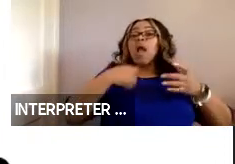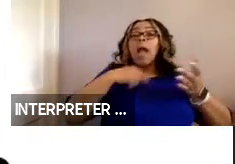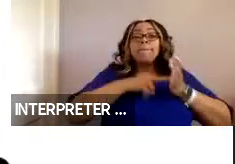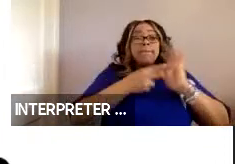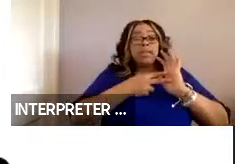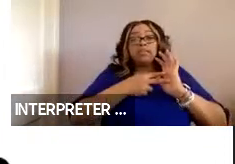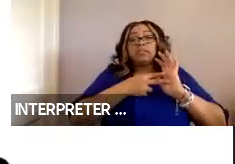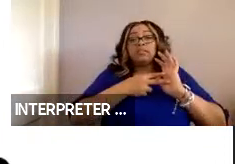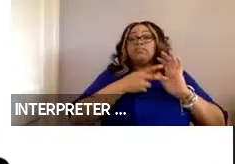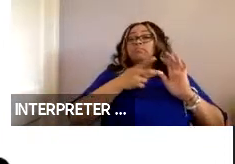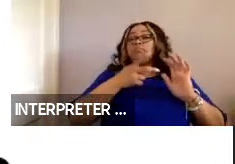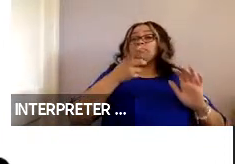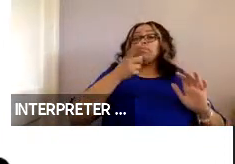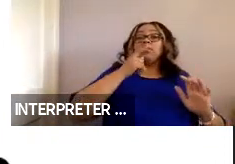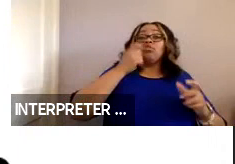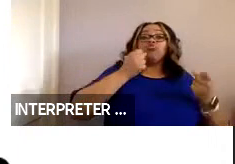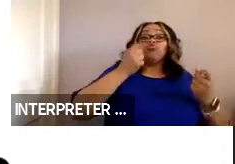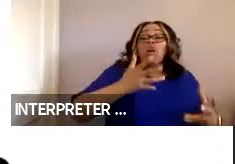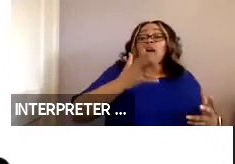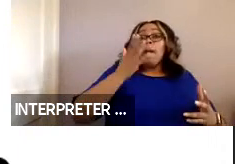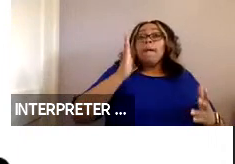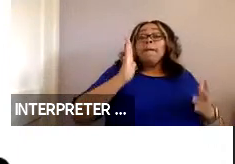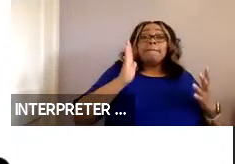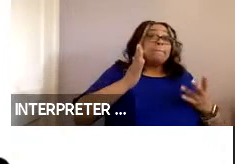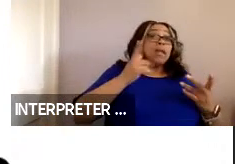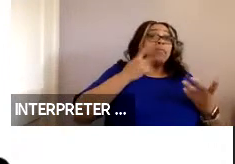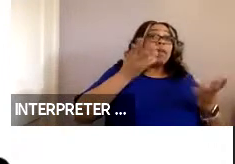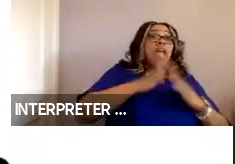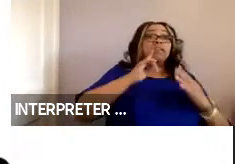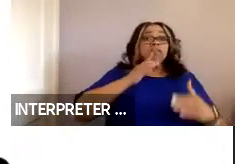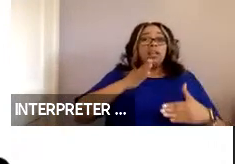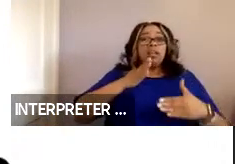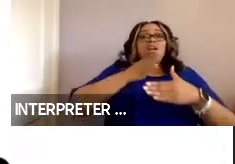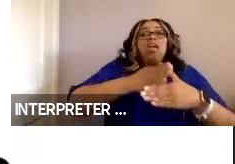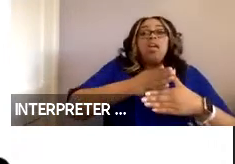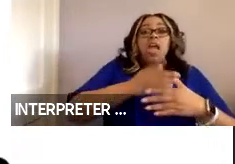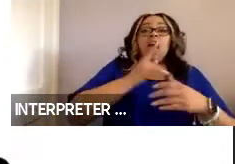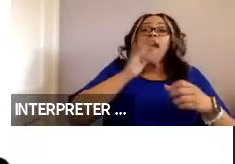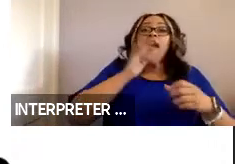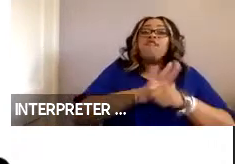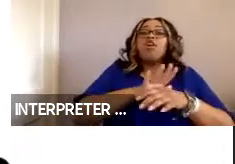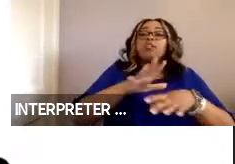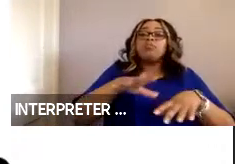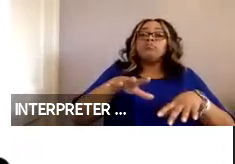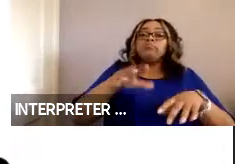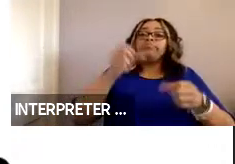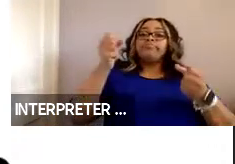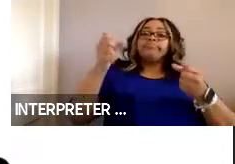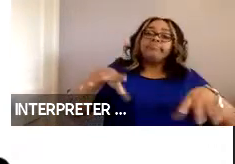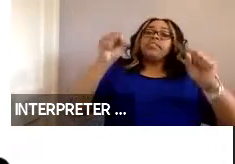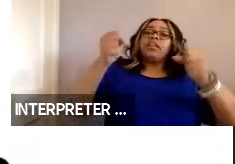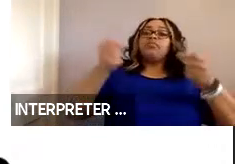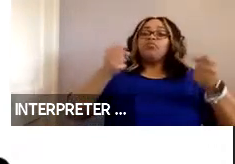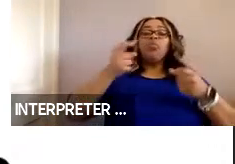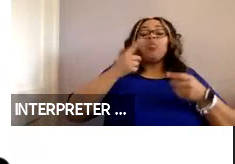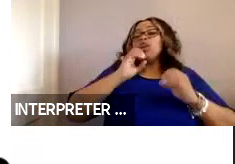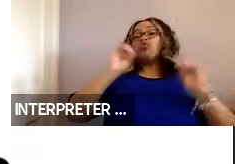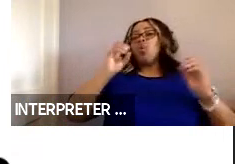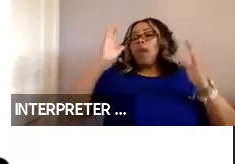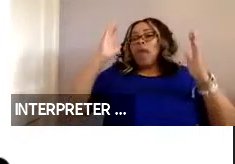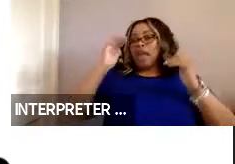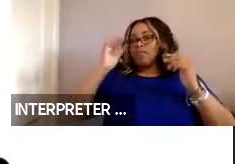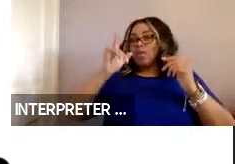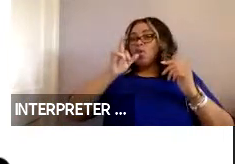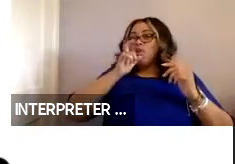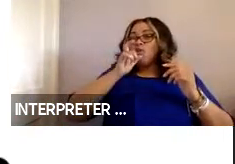semi-automated vehicles where the driver may be asked to intervene, and fully automated vehicles where there is no expectation of